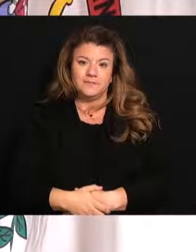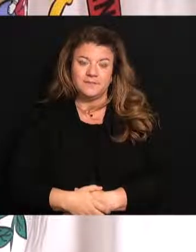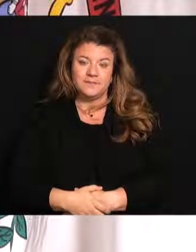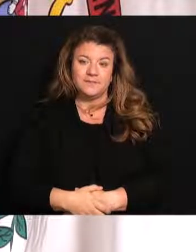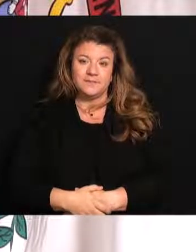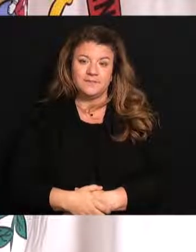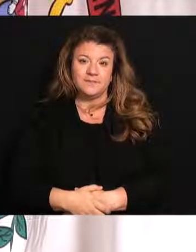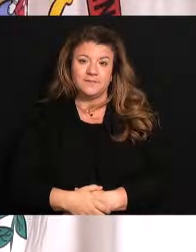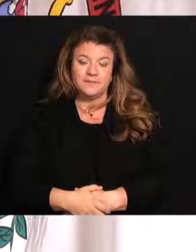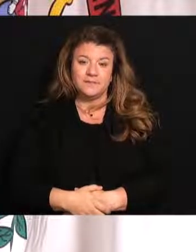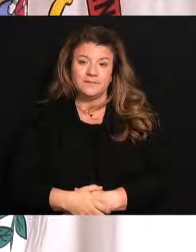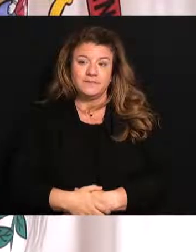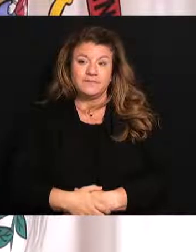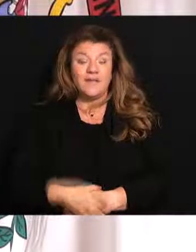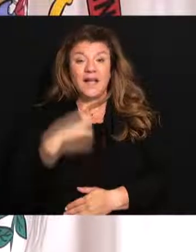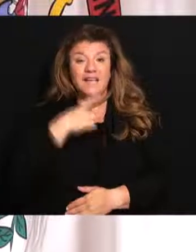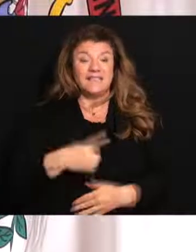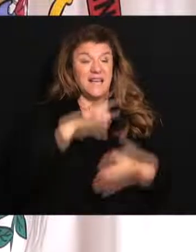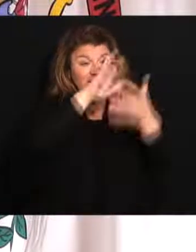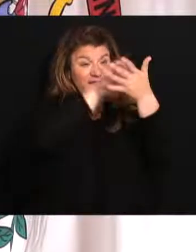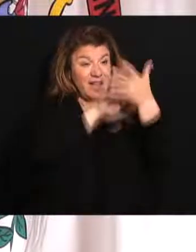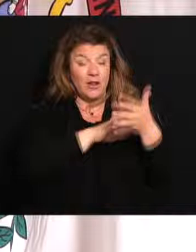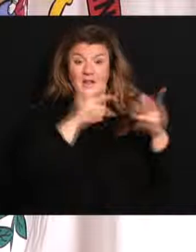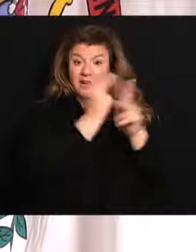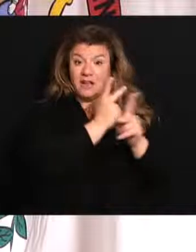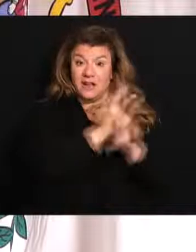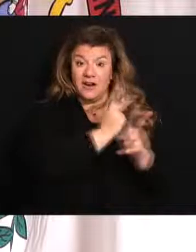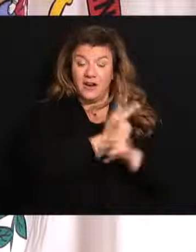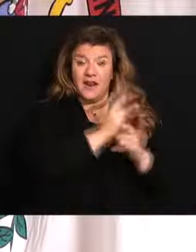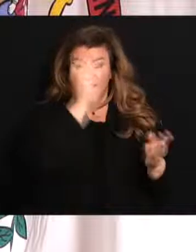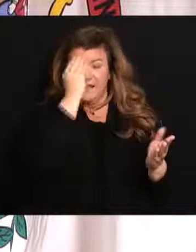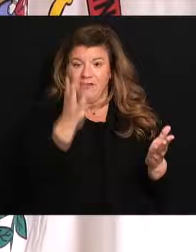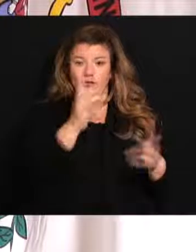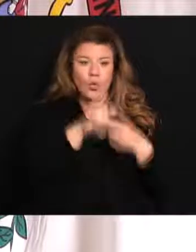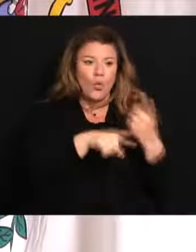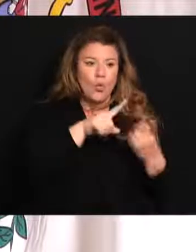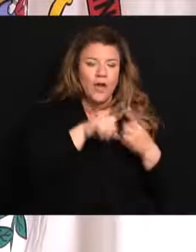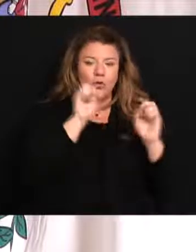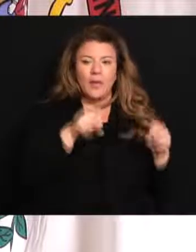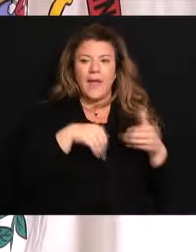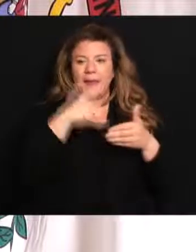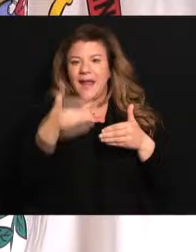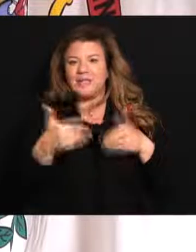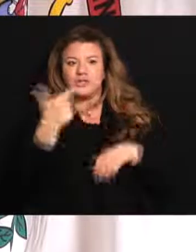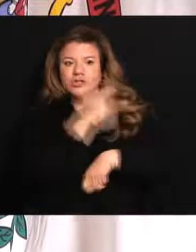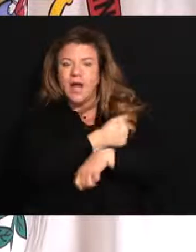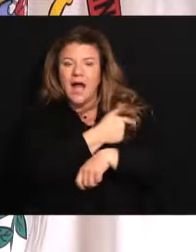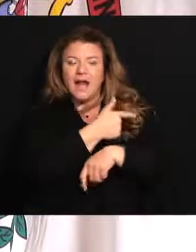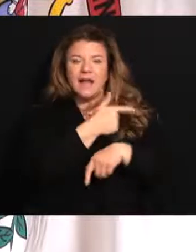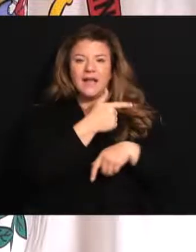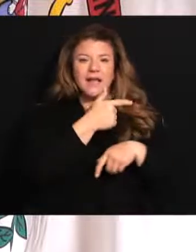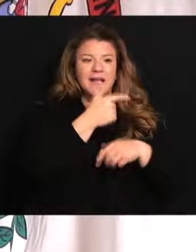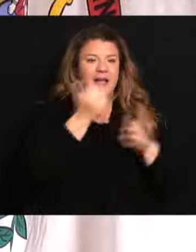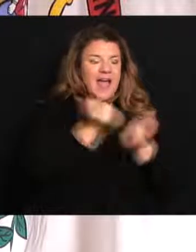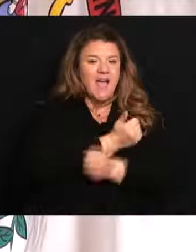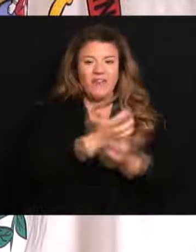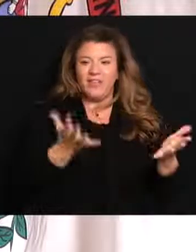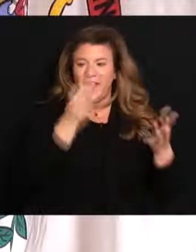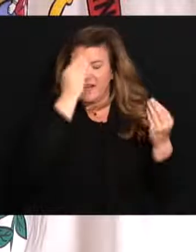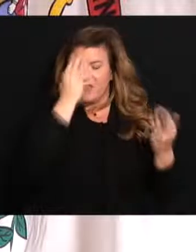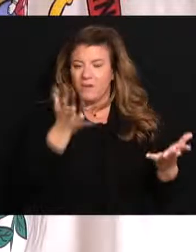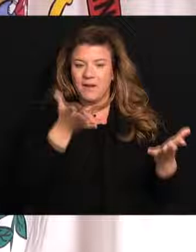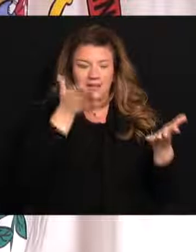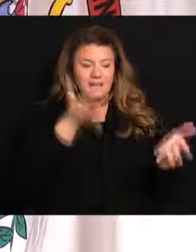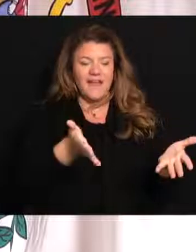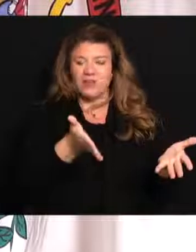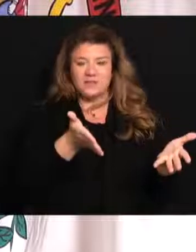Like I said, the vaccine calculator's up. It gives information on when to get your next shot. All the other information on our vaccine